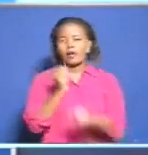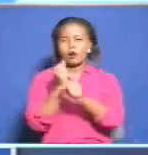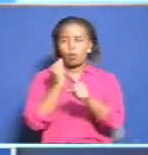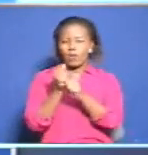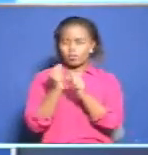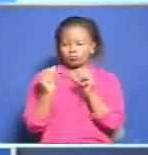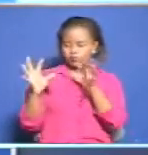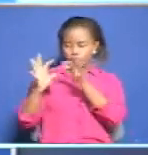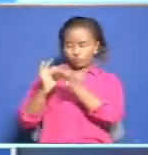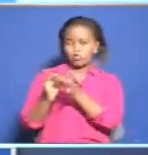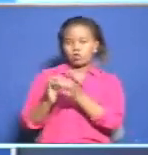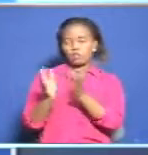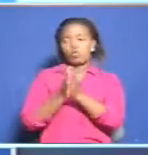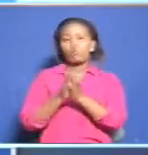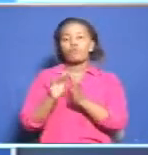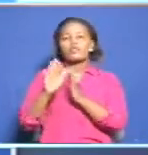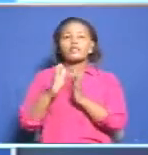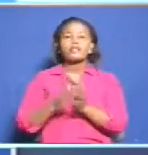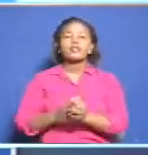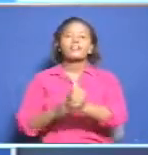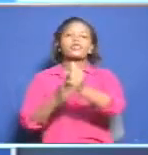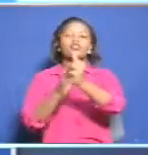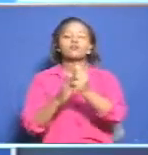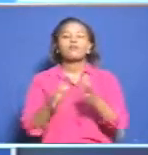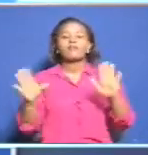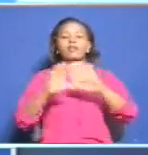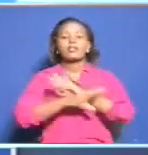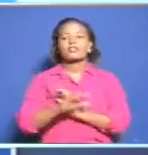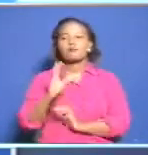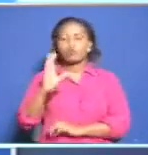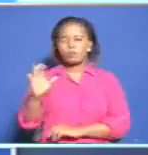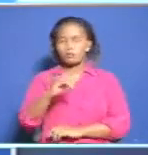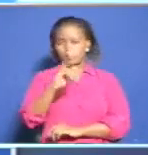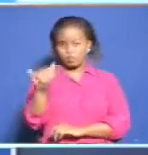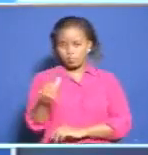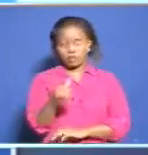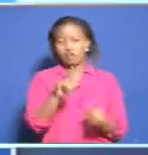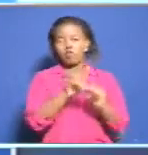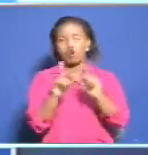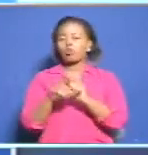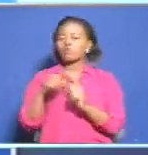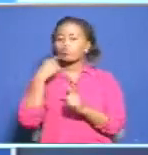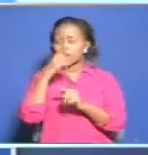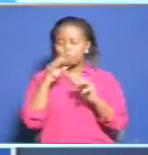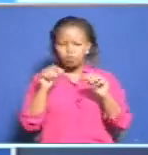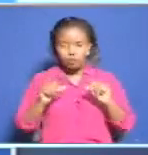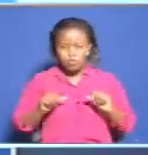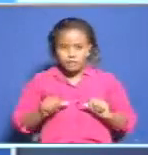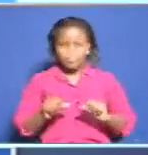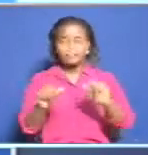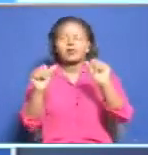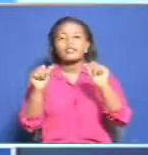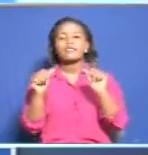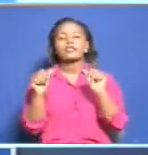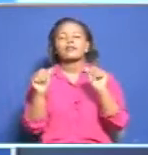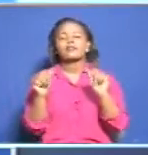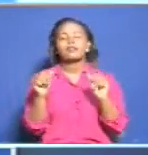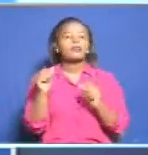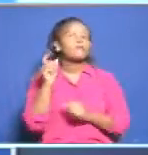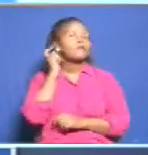closely with her leadership, the Deputy Chief Justice, who gallantly sustained Chief Justice